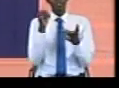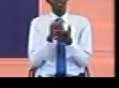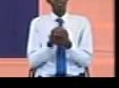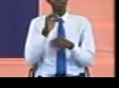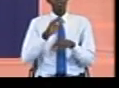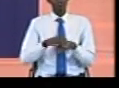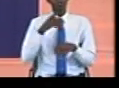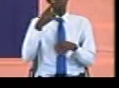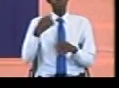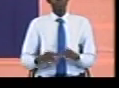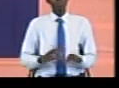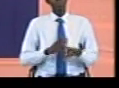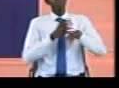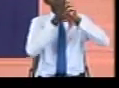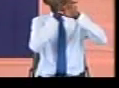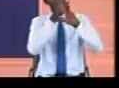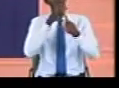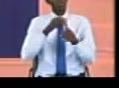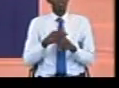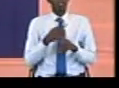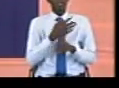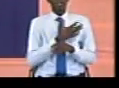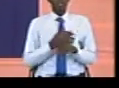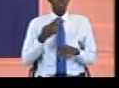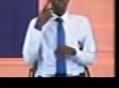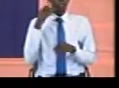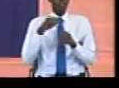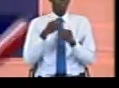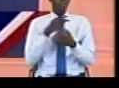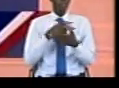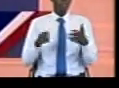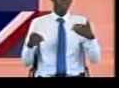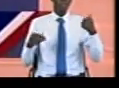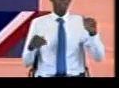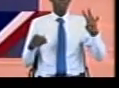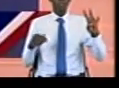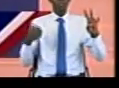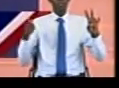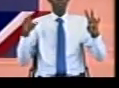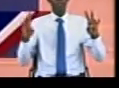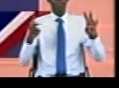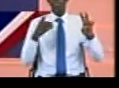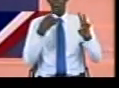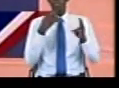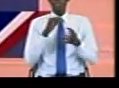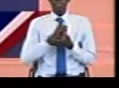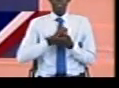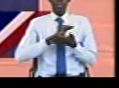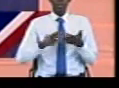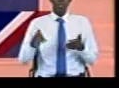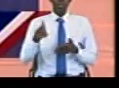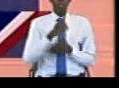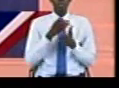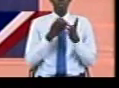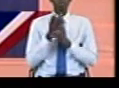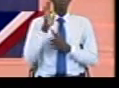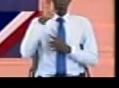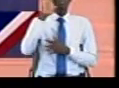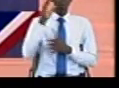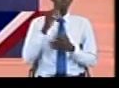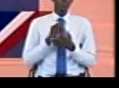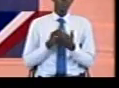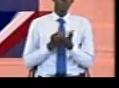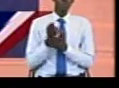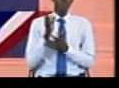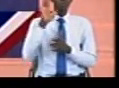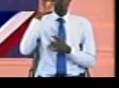prayed for that. Look at this, chapter 17, verse 17, sanctify them through thy truth, thy word is